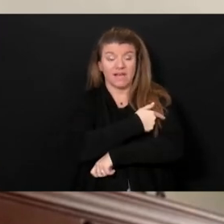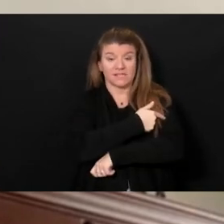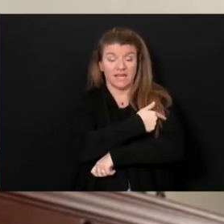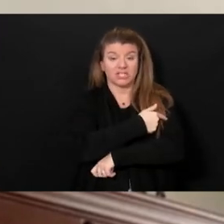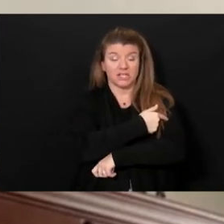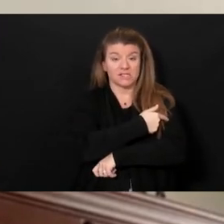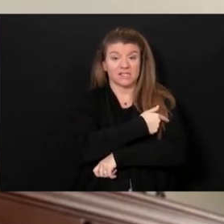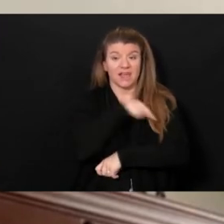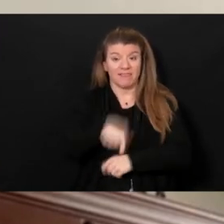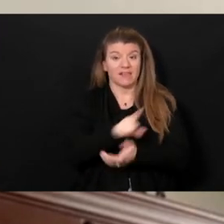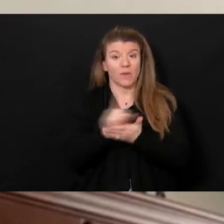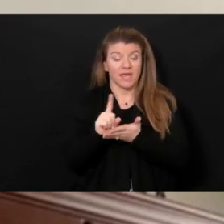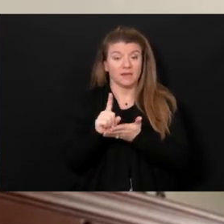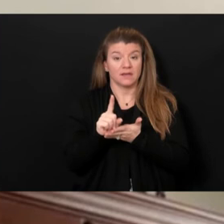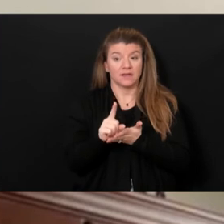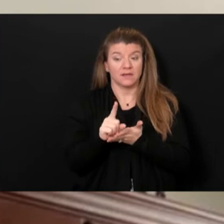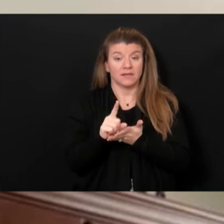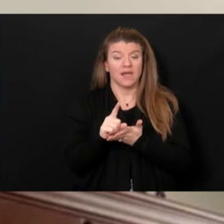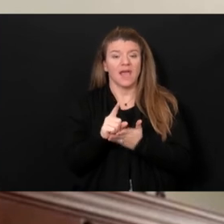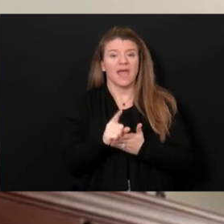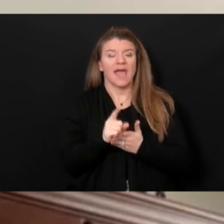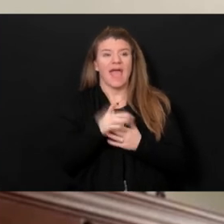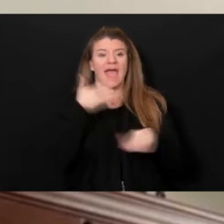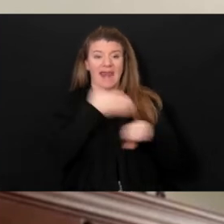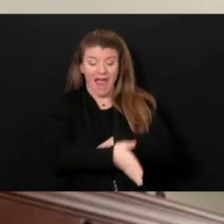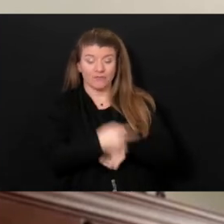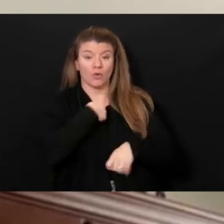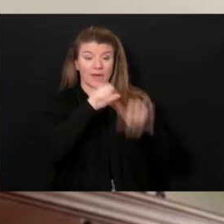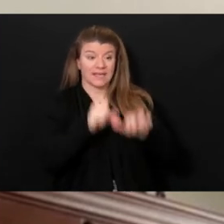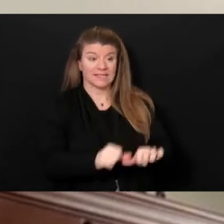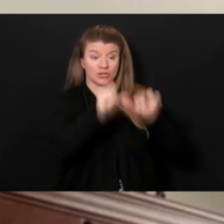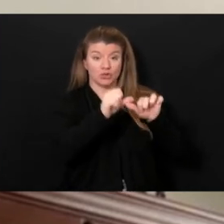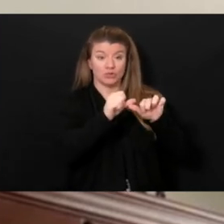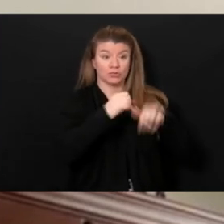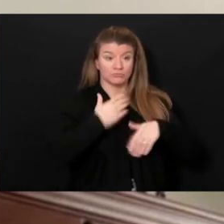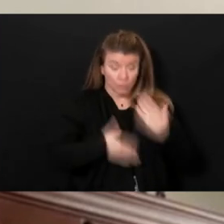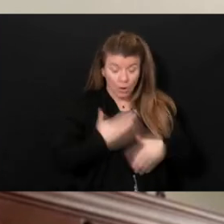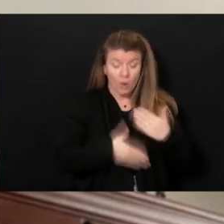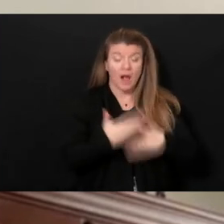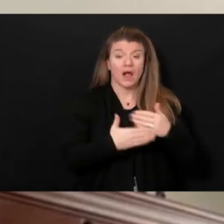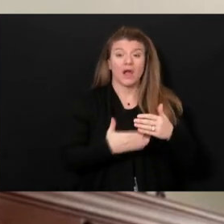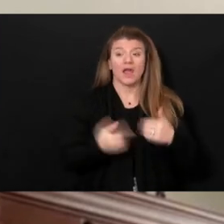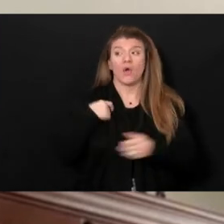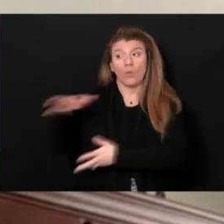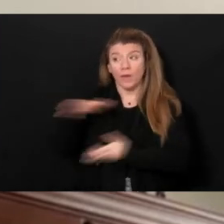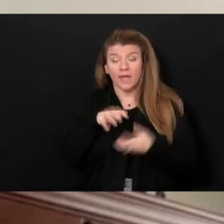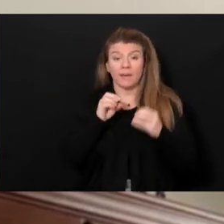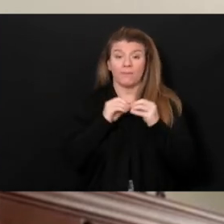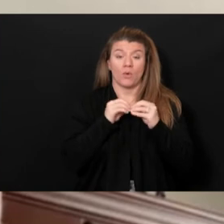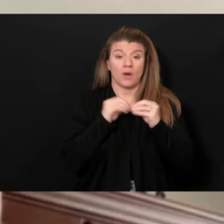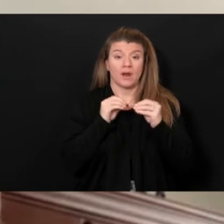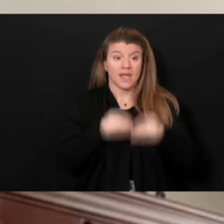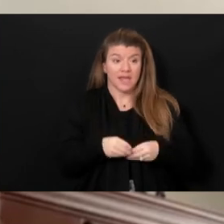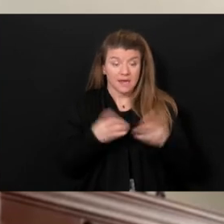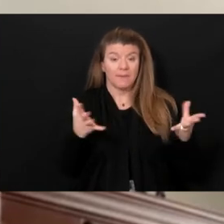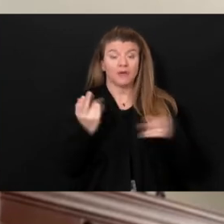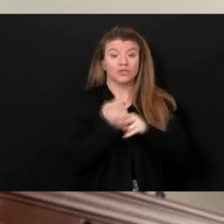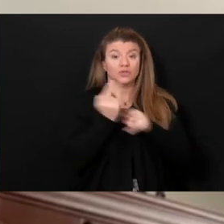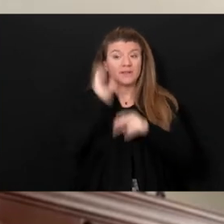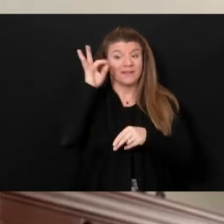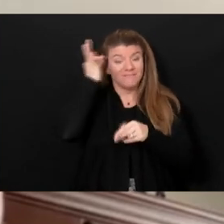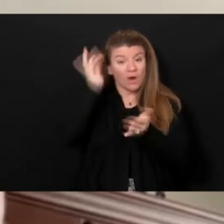vaccinations this week. And then as we continue to roll out additional doses and using the federal